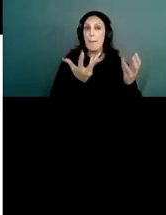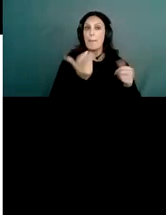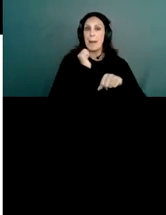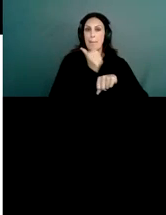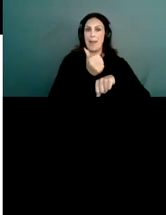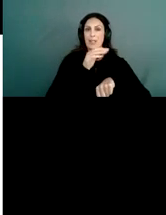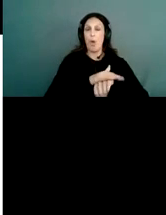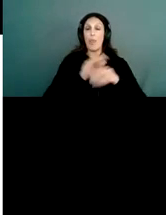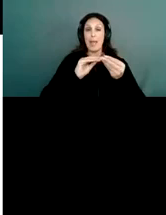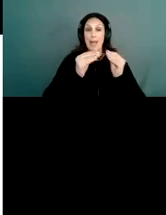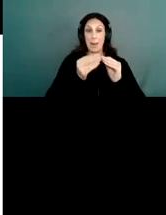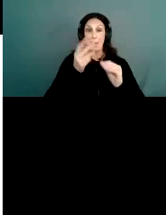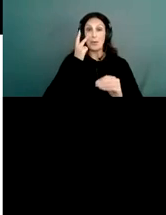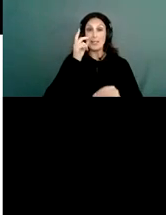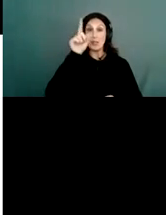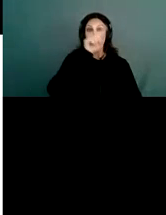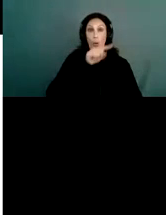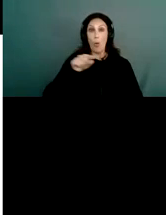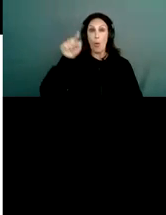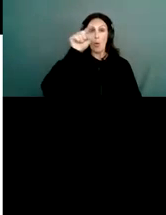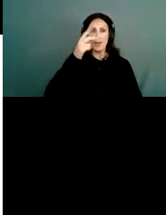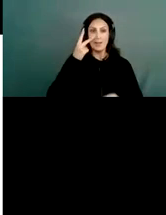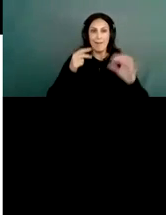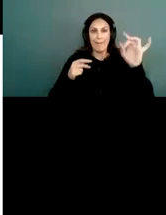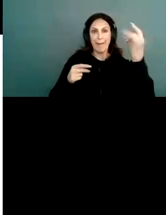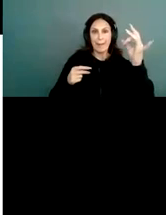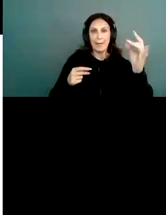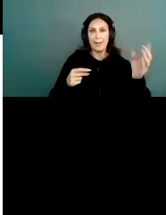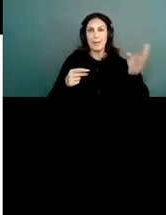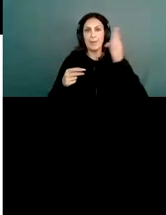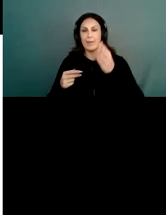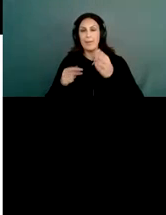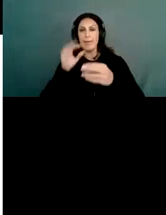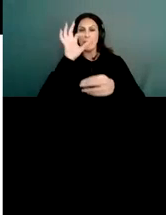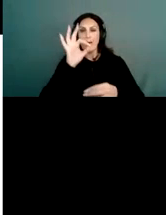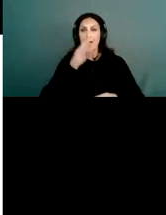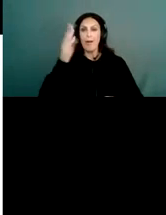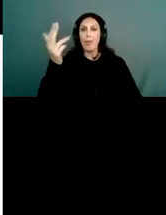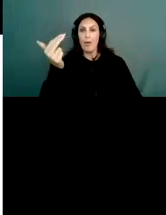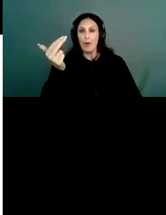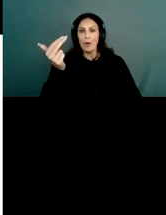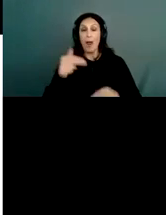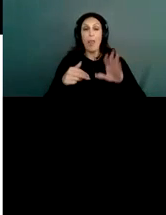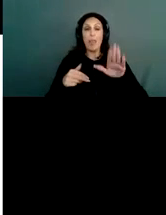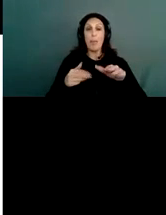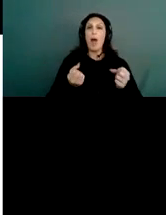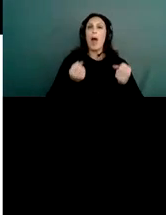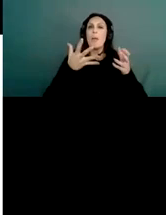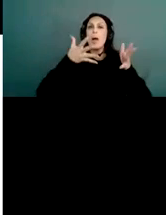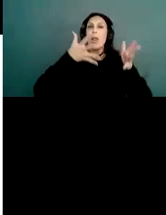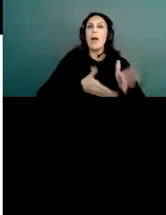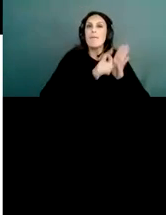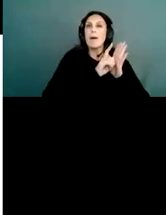circle, and then how many minutes they have left to reach their time goal. Each student is given a